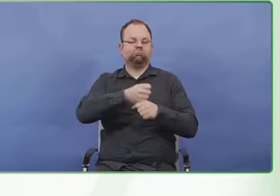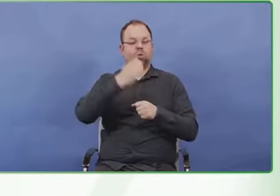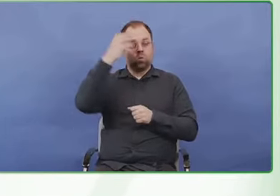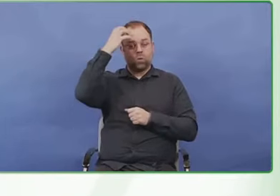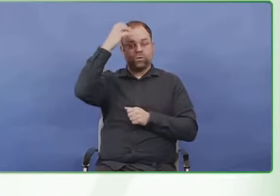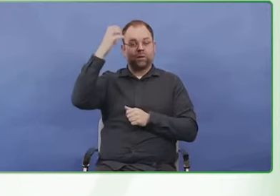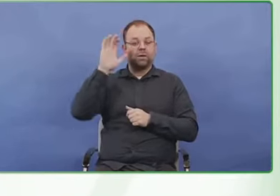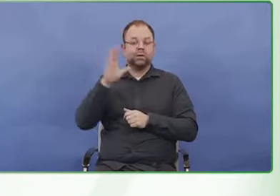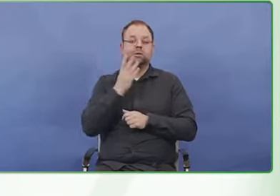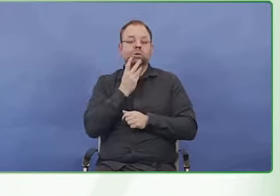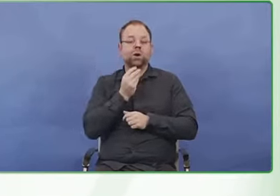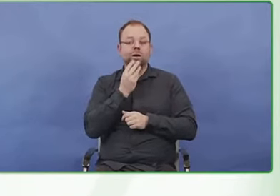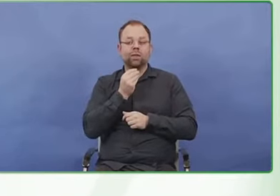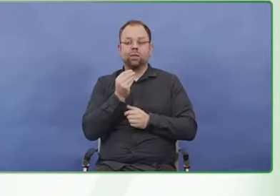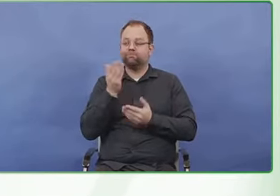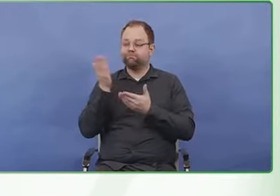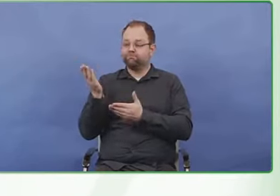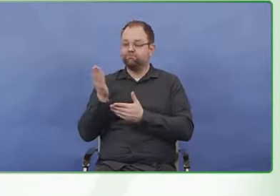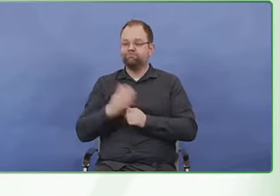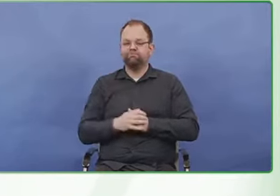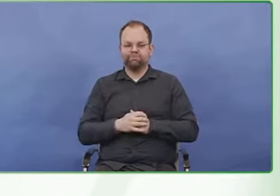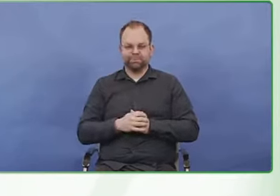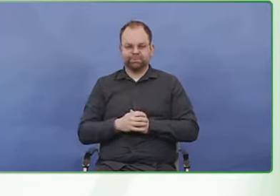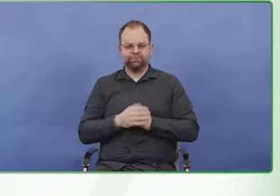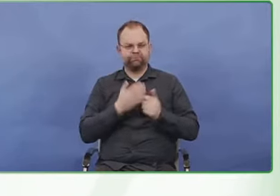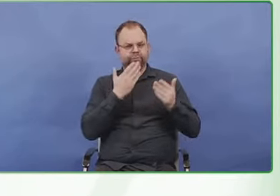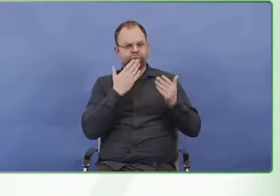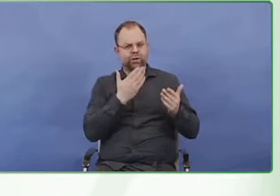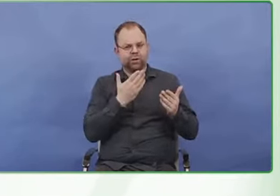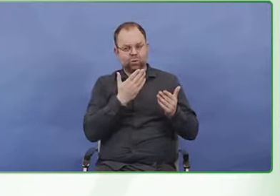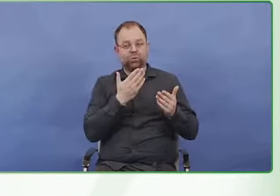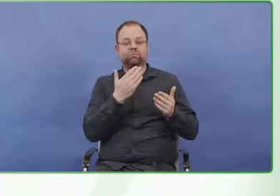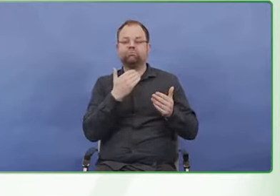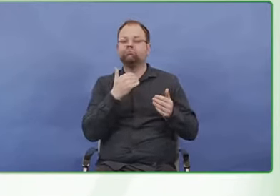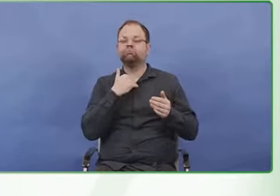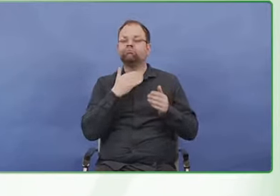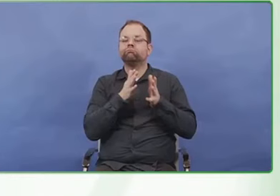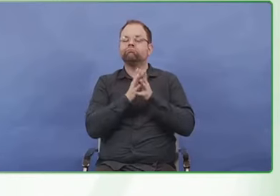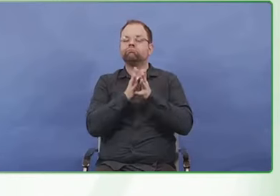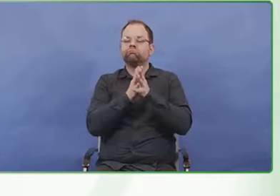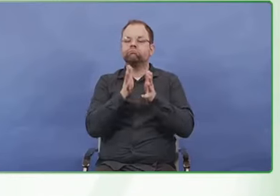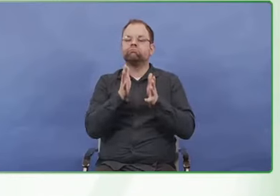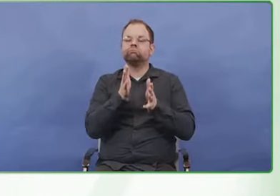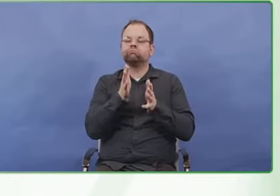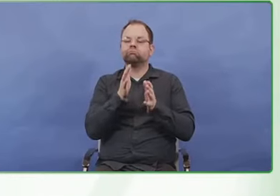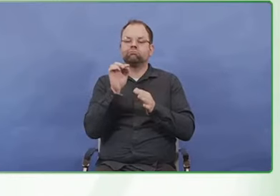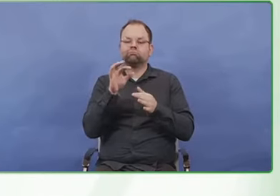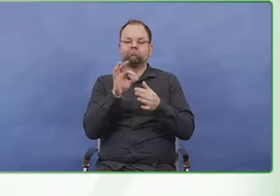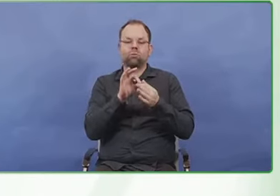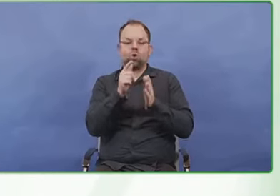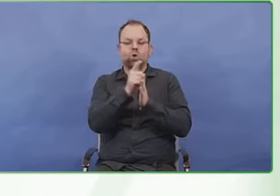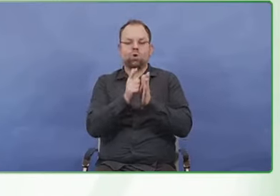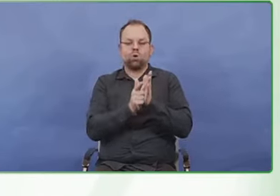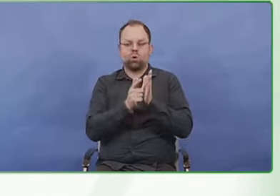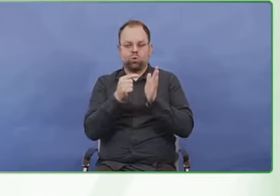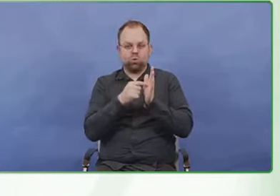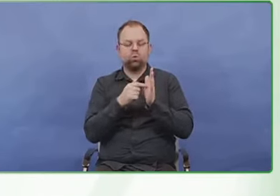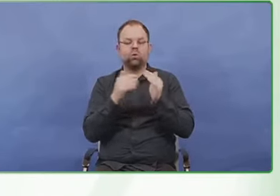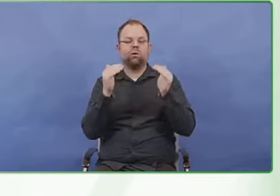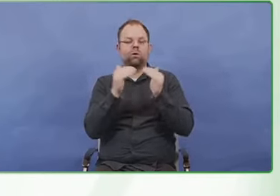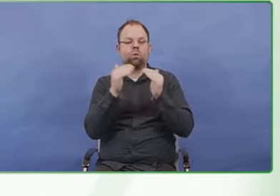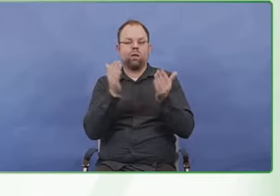the Commission of Equal Rights for Persons with Disabilities under the Ministry of Justice in Israel. This